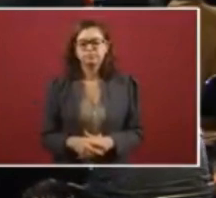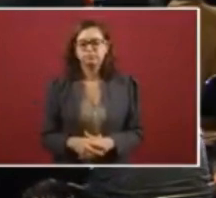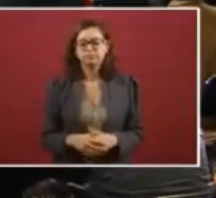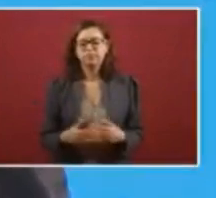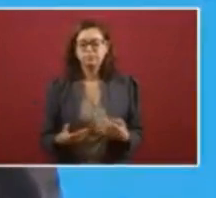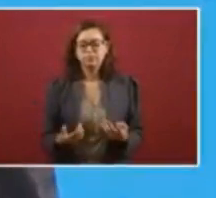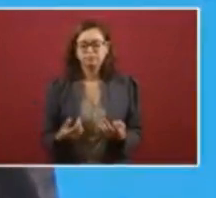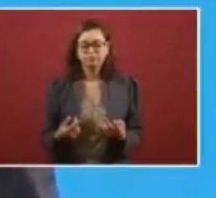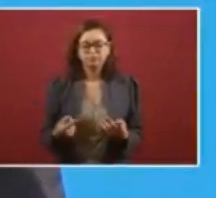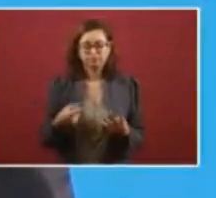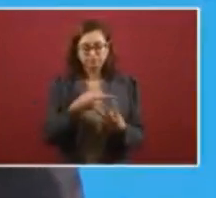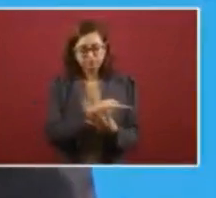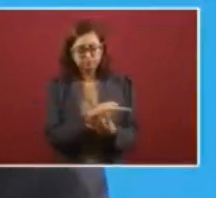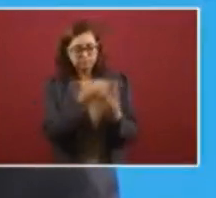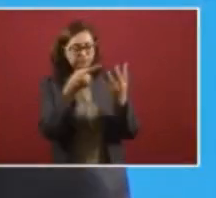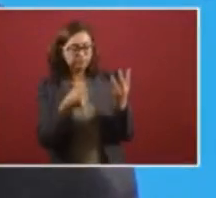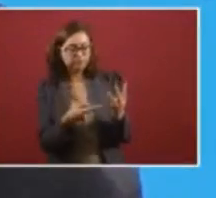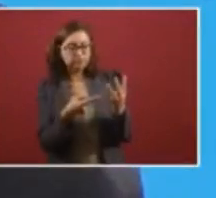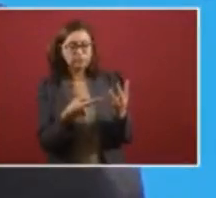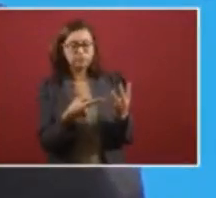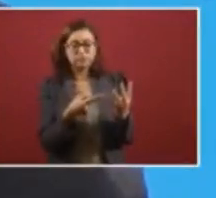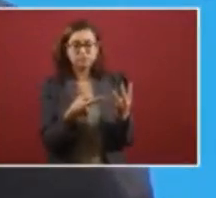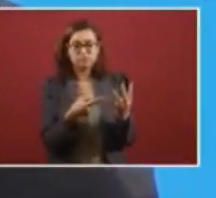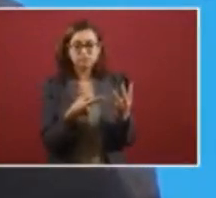this negotiation